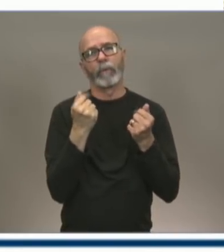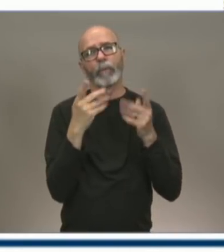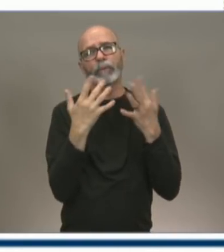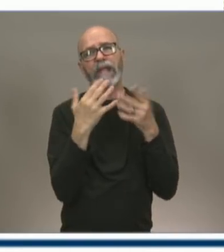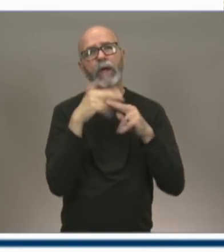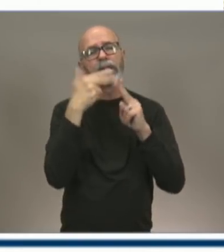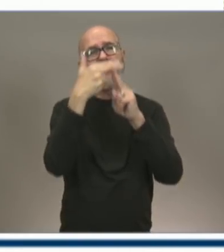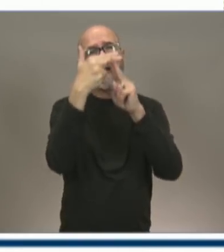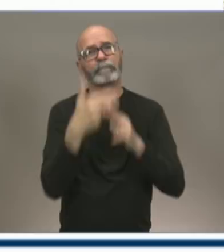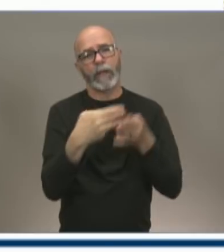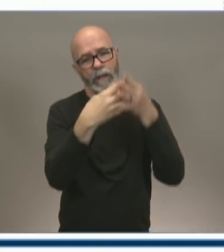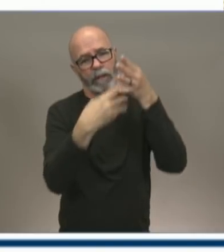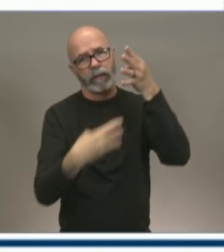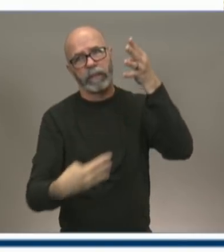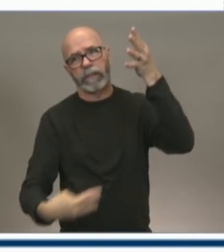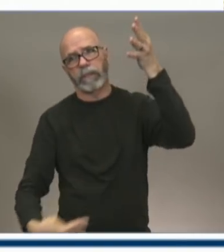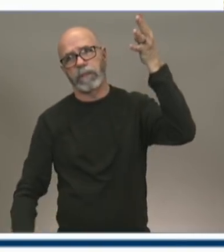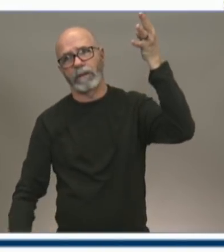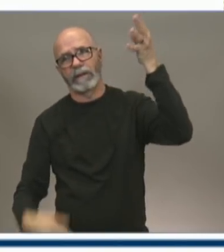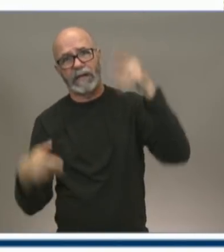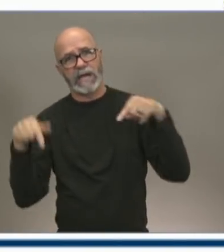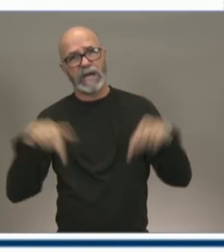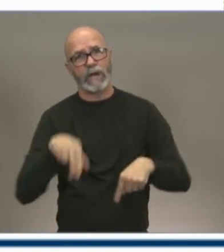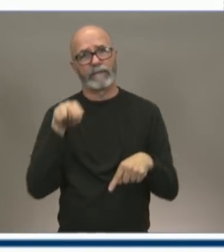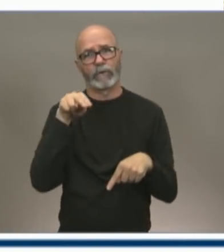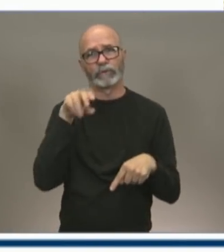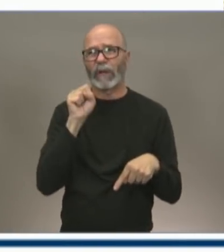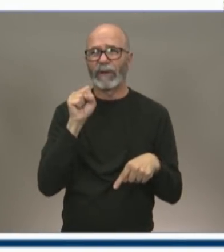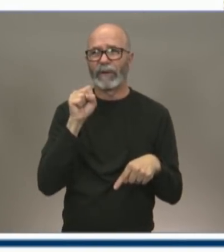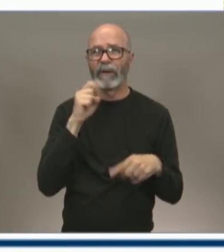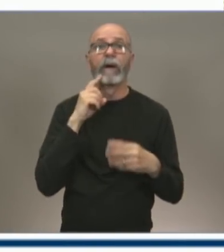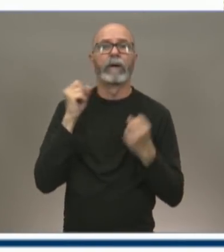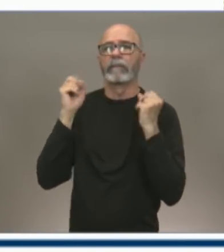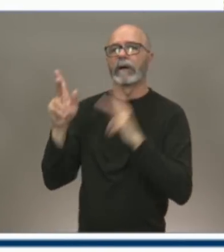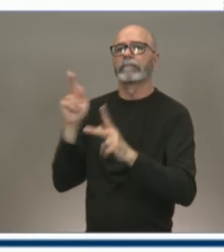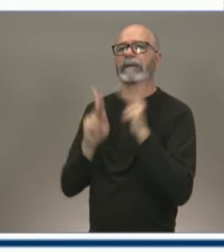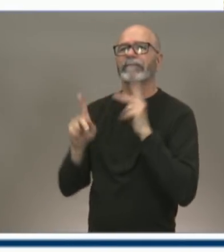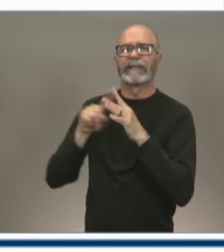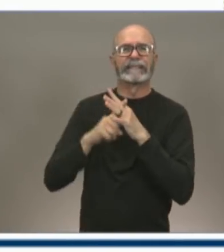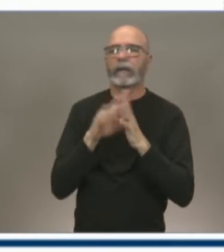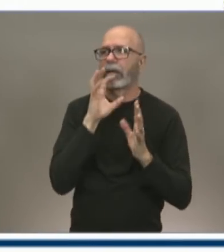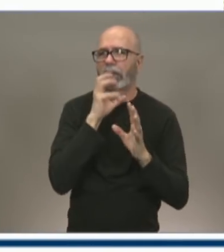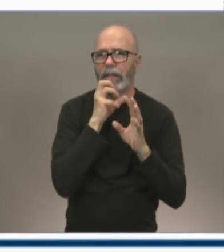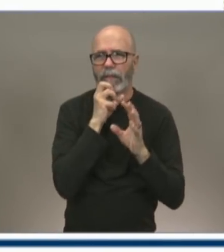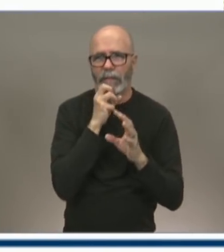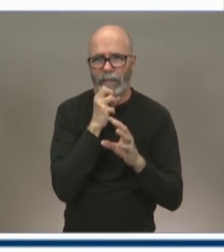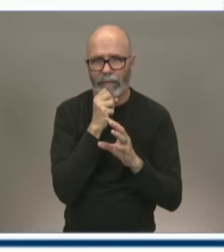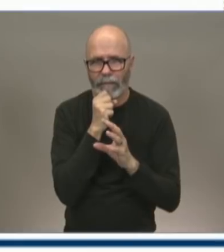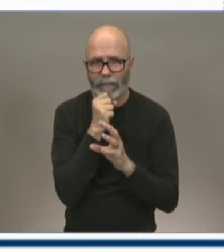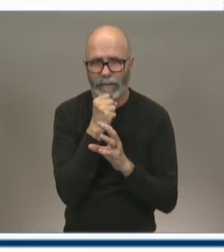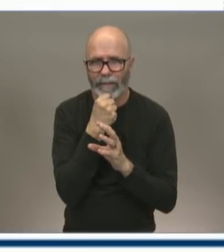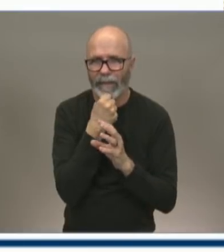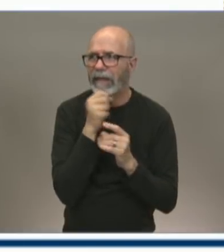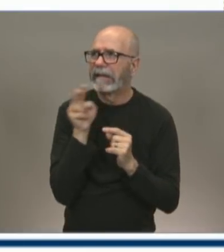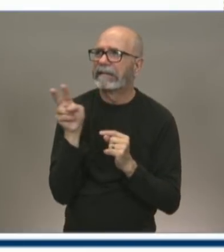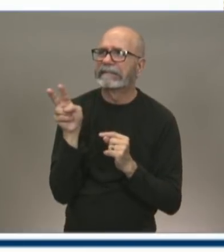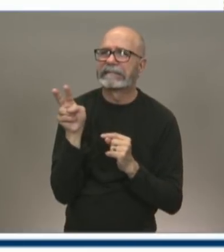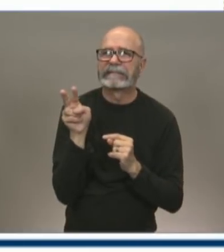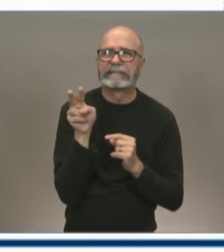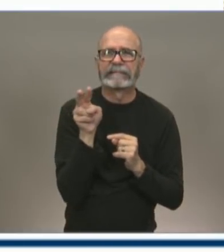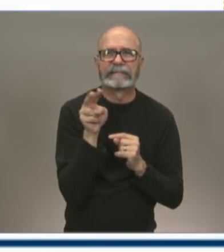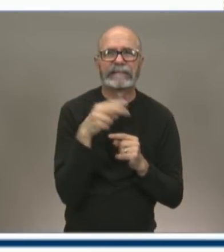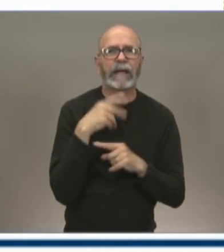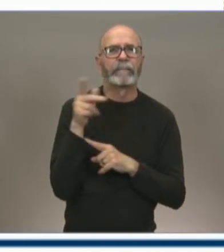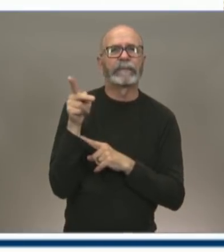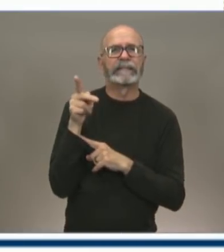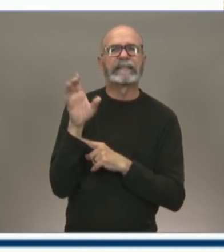Nova Scotia population is getting older. The PCs in opposition say they want 2,000 more